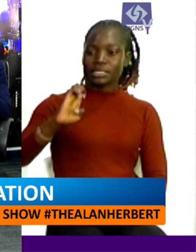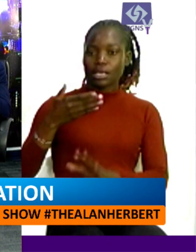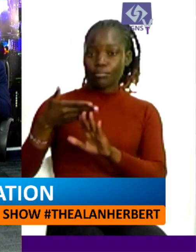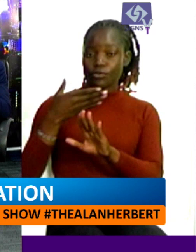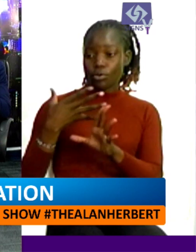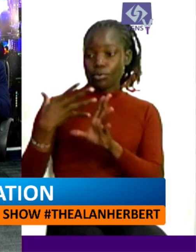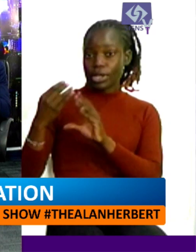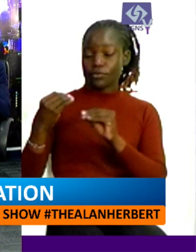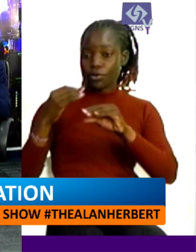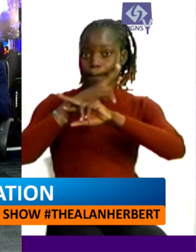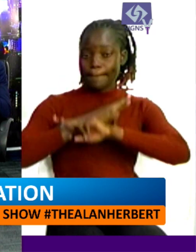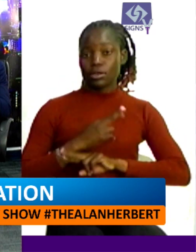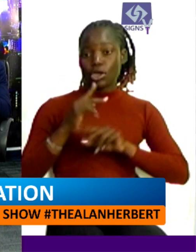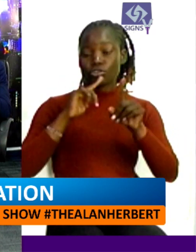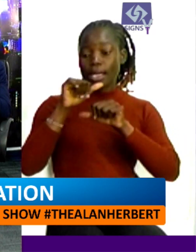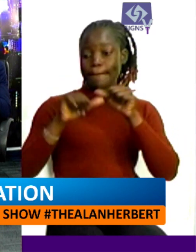is important in terms of